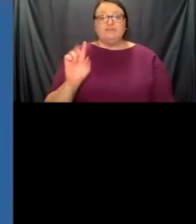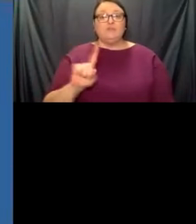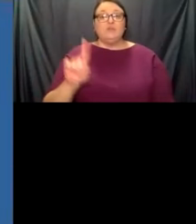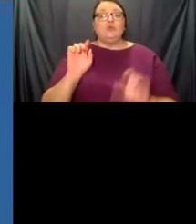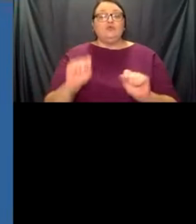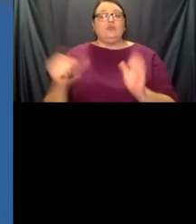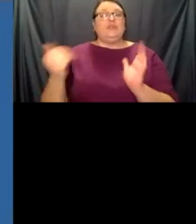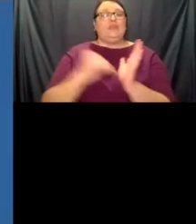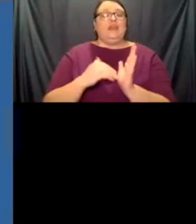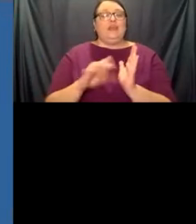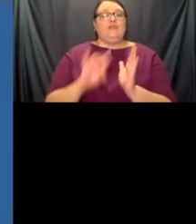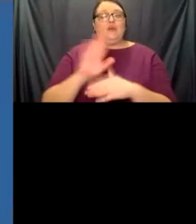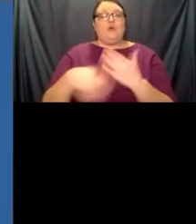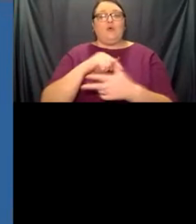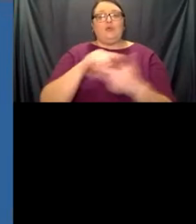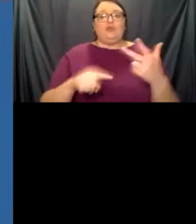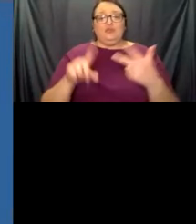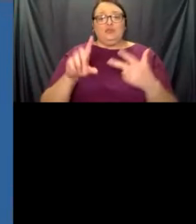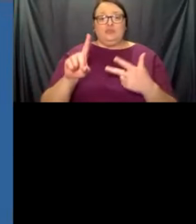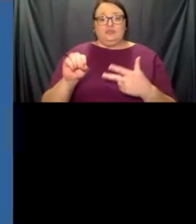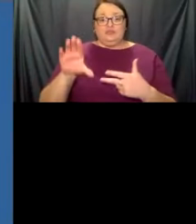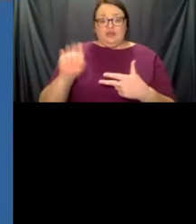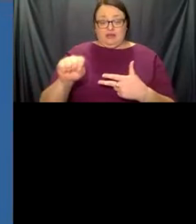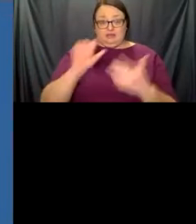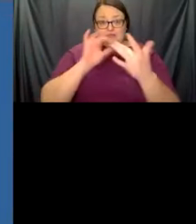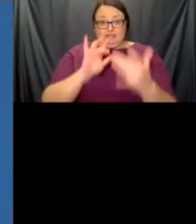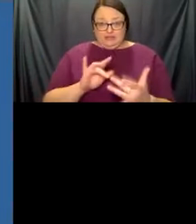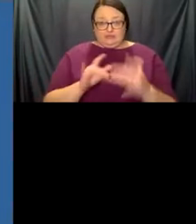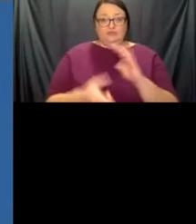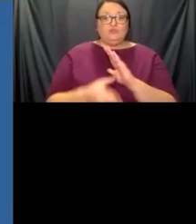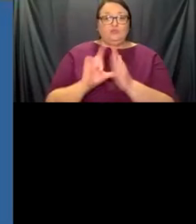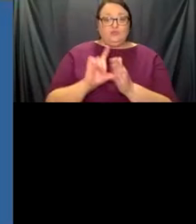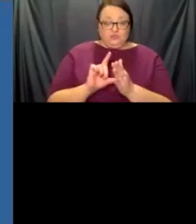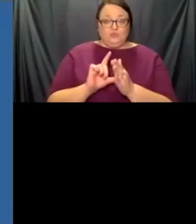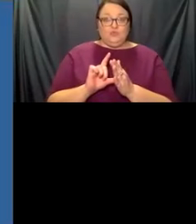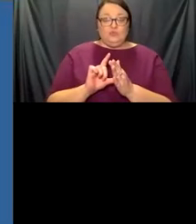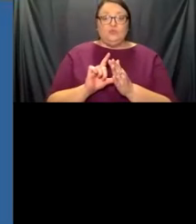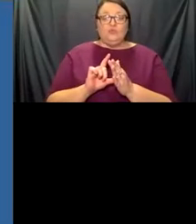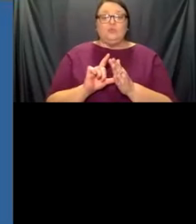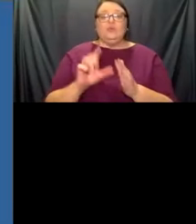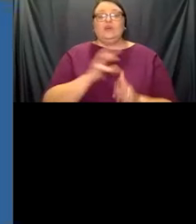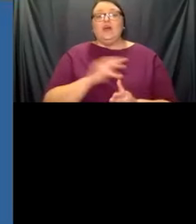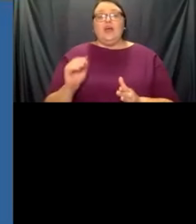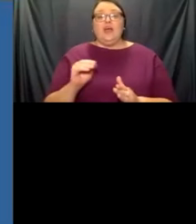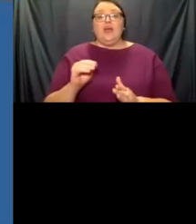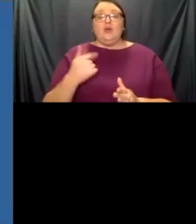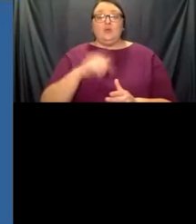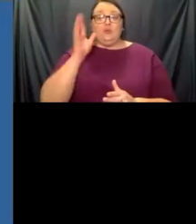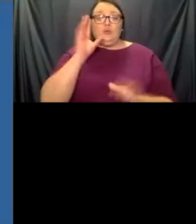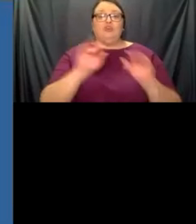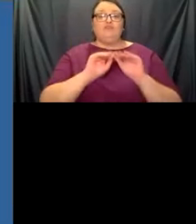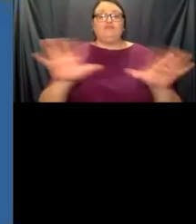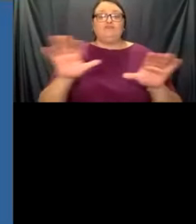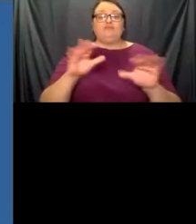Vamos a poner en el chat el enlace para nuestra página de web. We will send out a